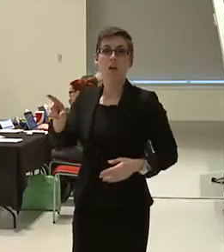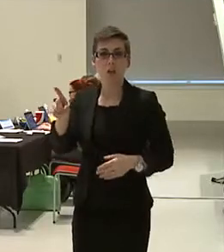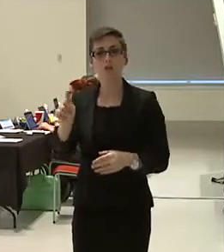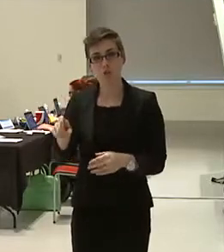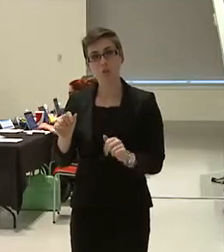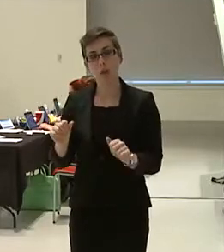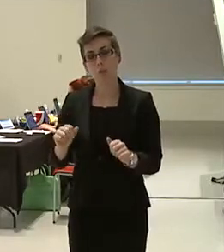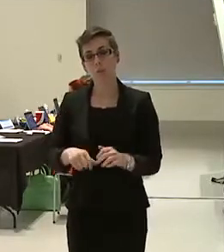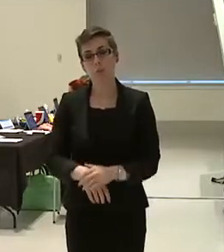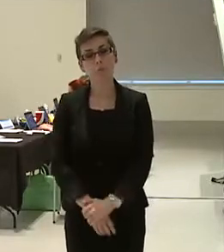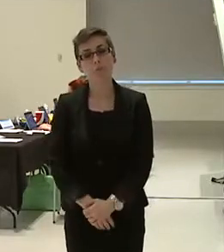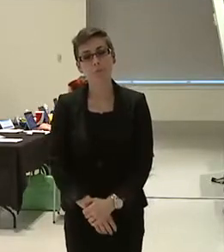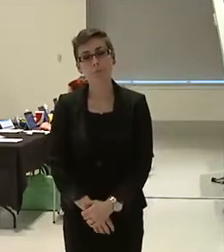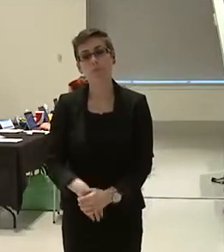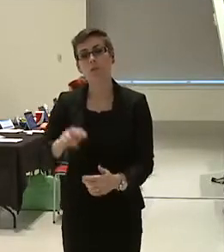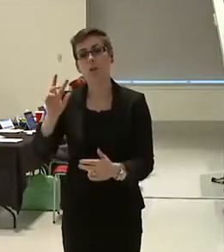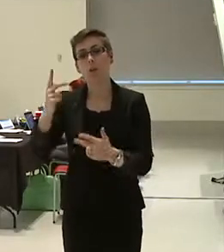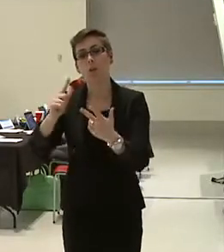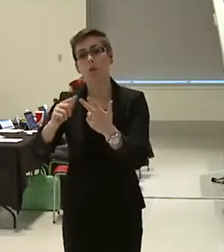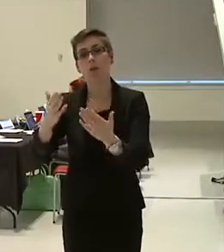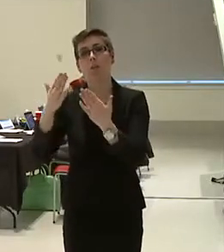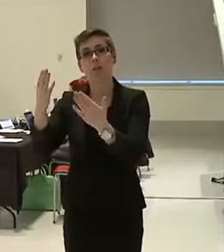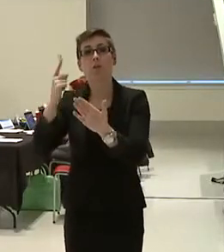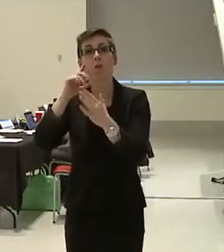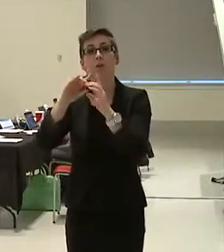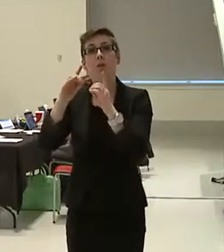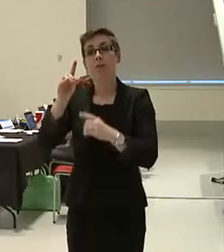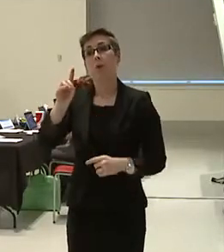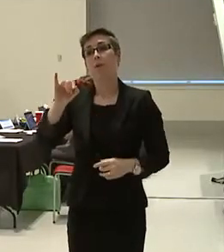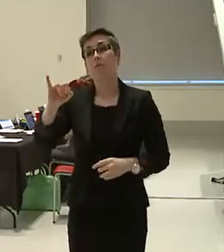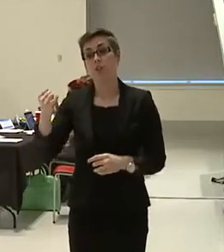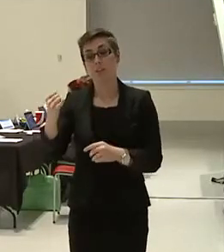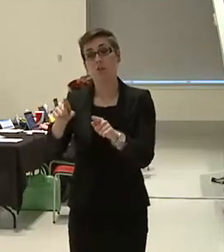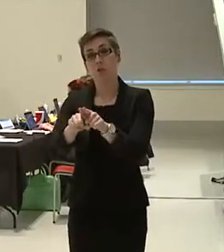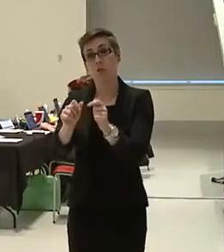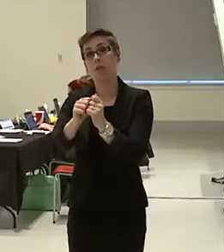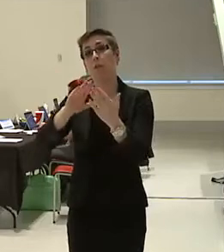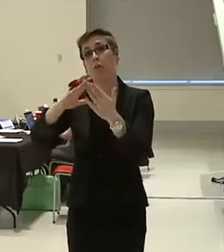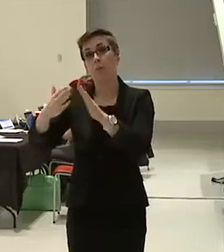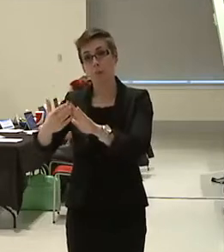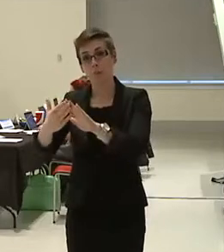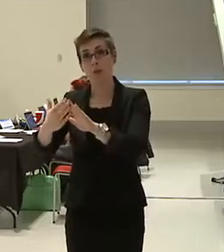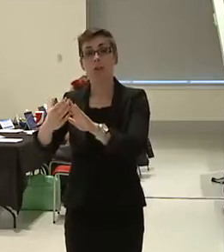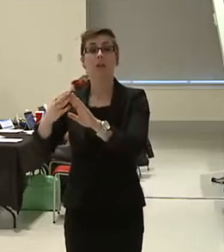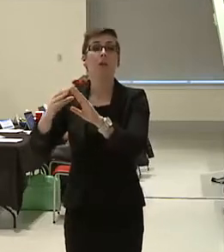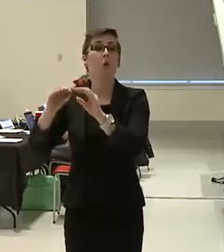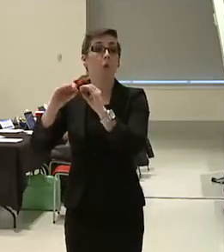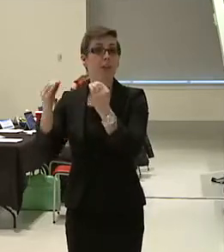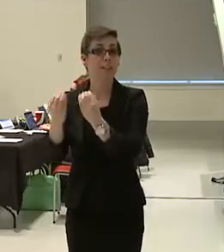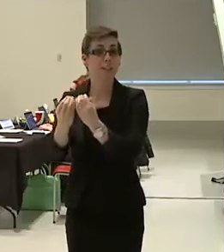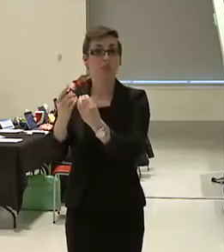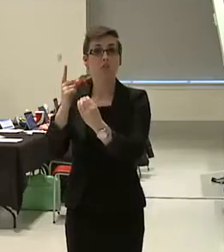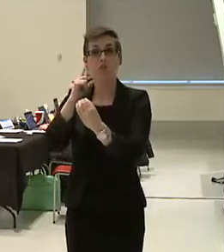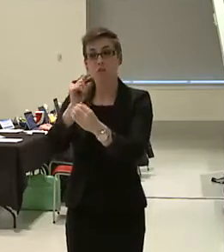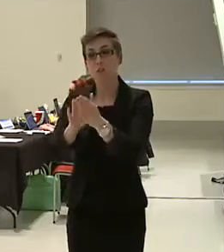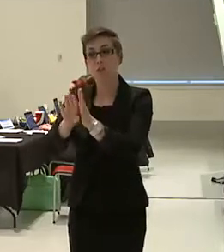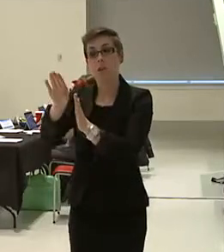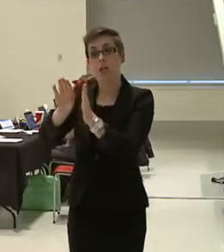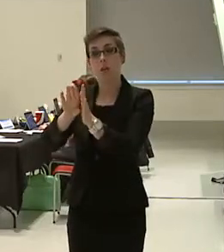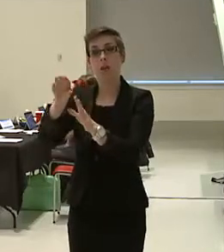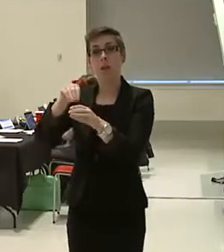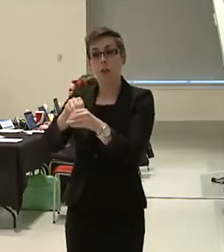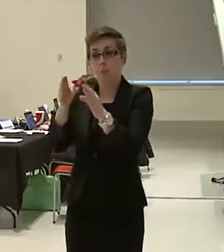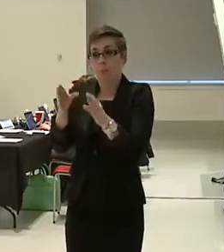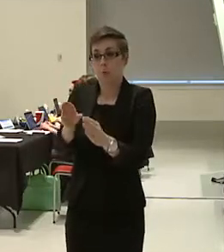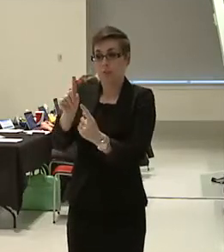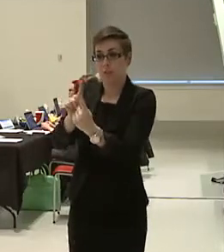The third is for the Department of Justice, in conjunction with community organizations and local law enforcement, to develop virtual and in-person training modules